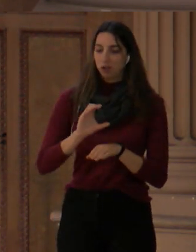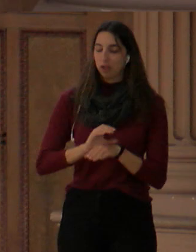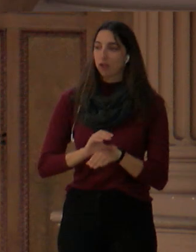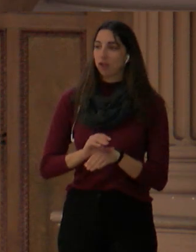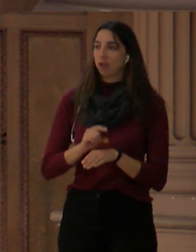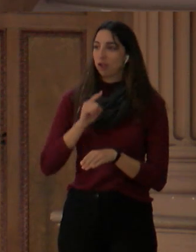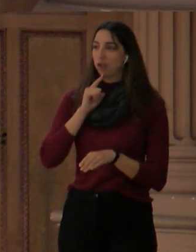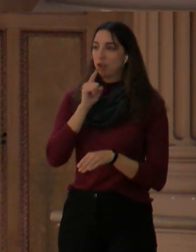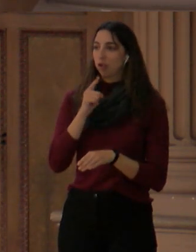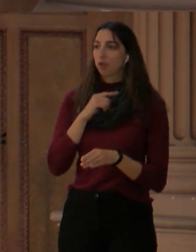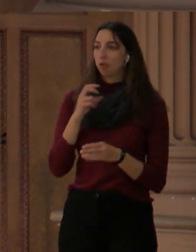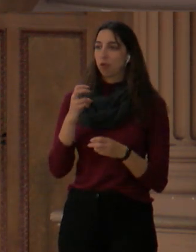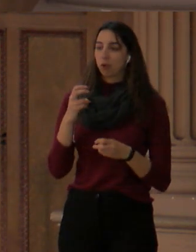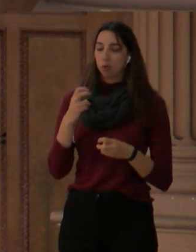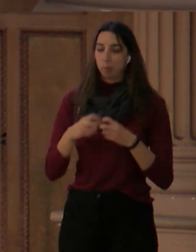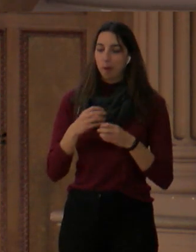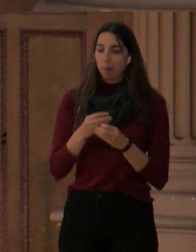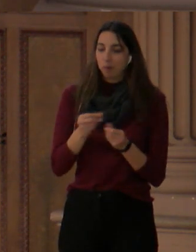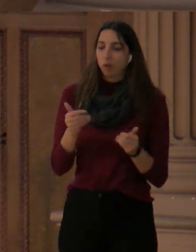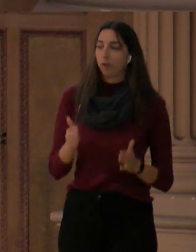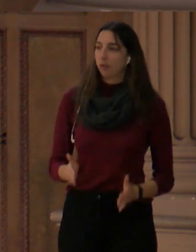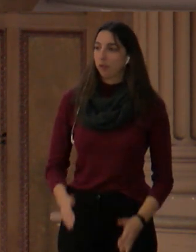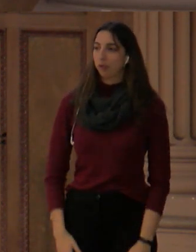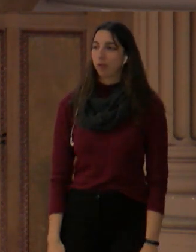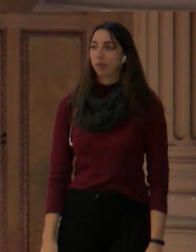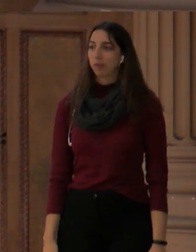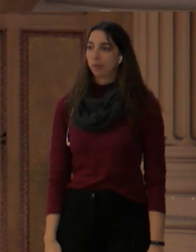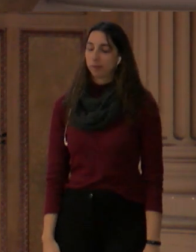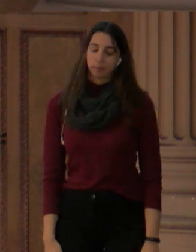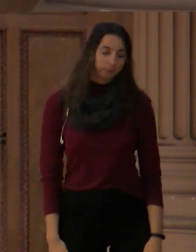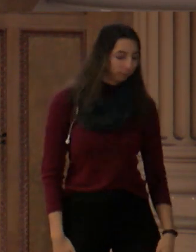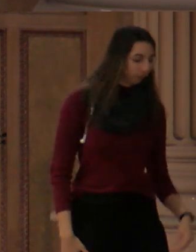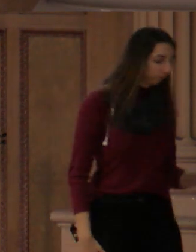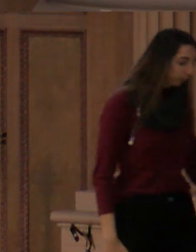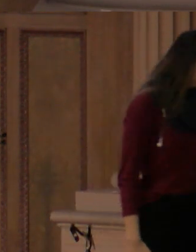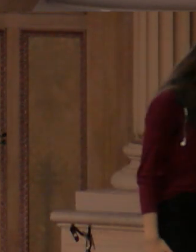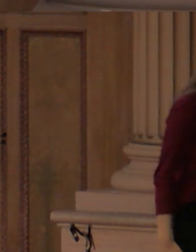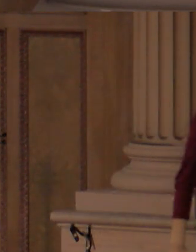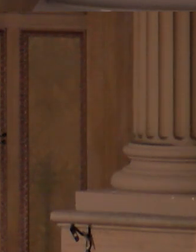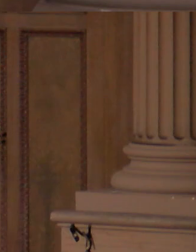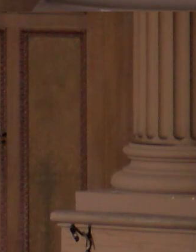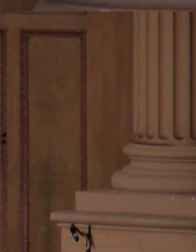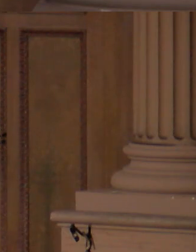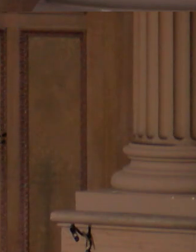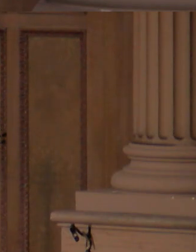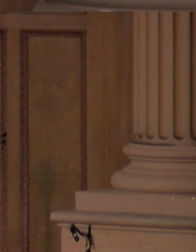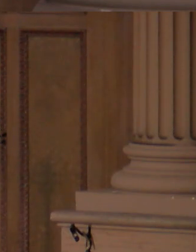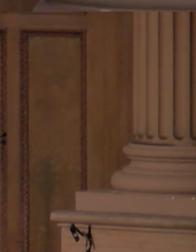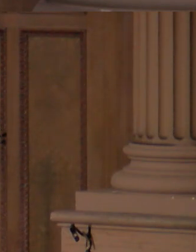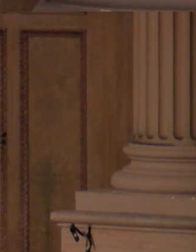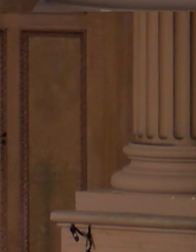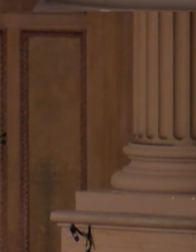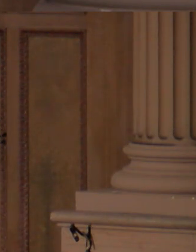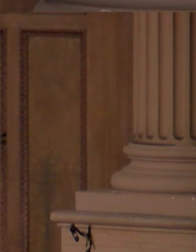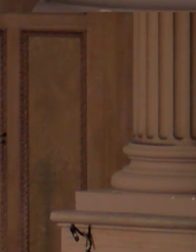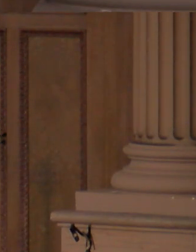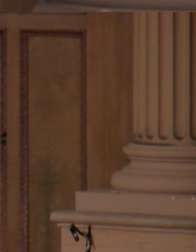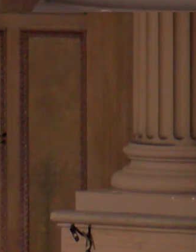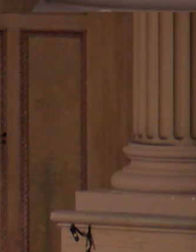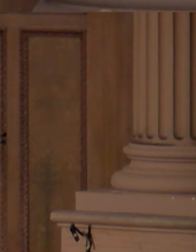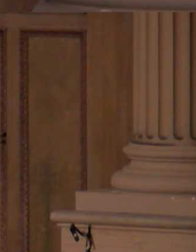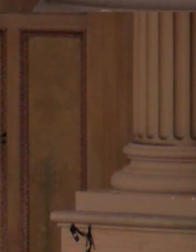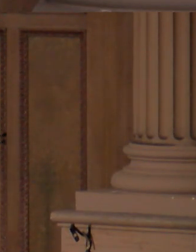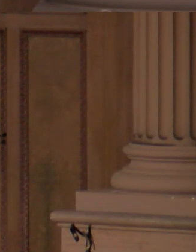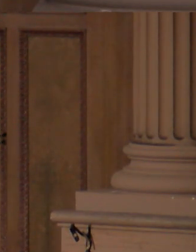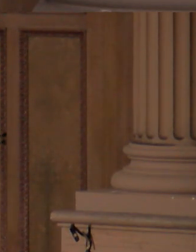I think sometimes it can go to pastors' heads where we start to believe that I'm the answer and then you read story after story of how they oppress and